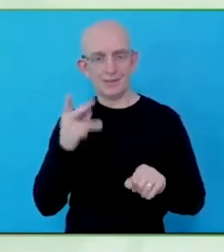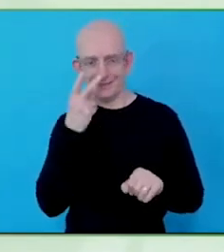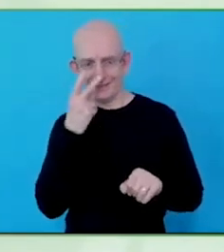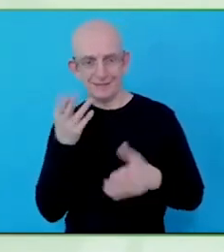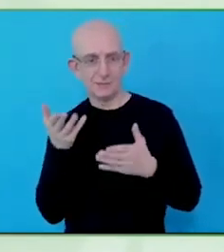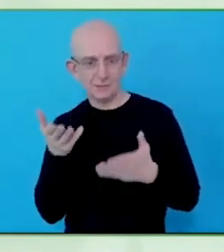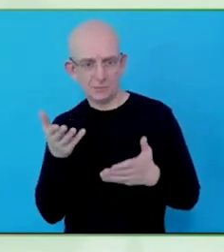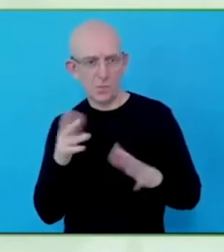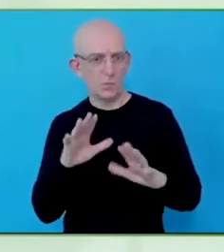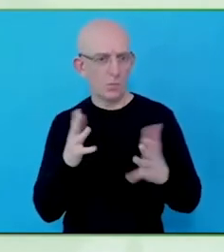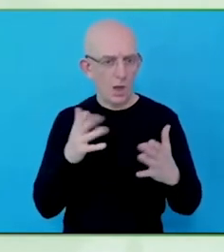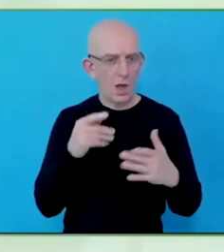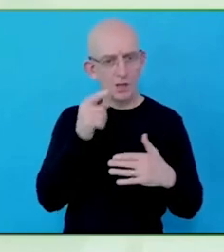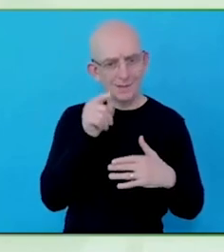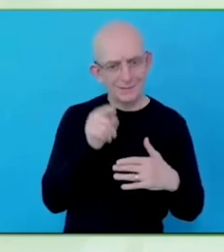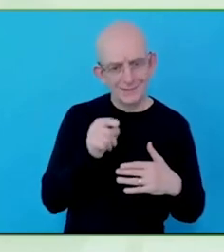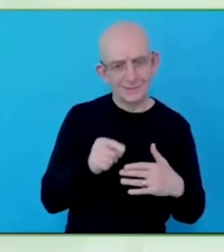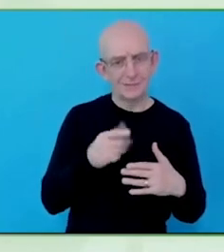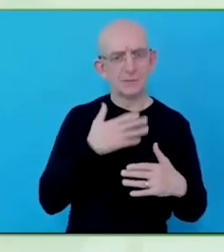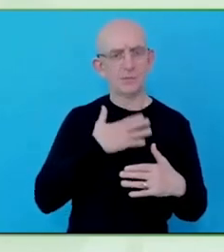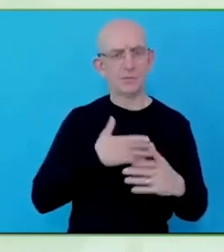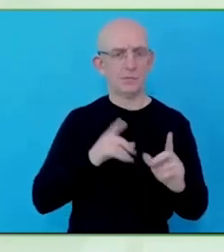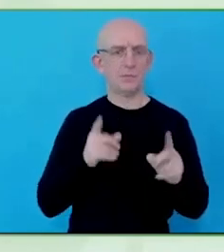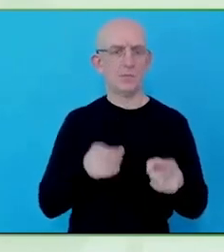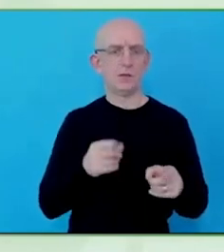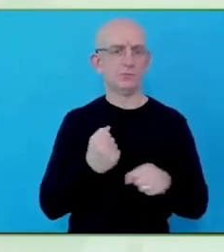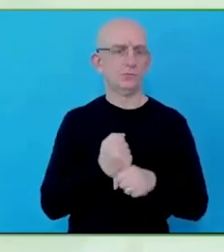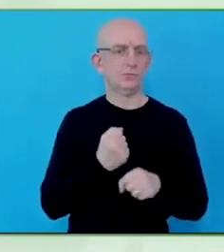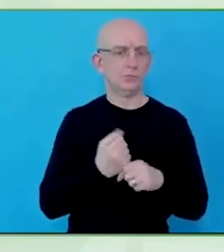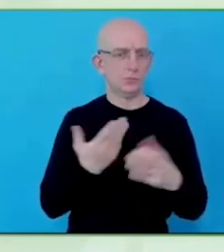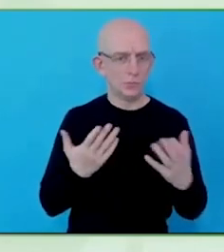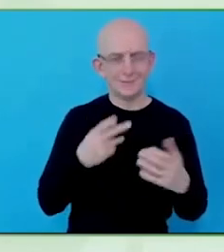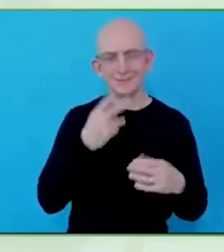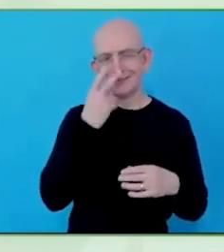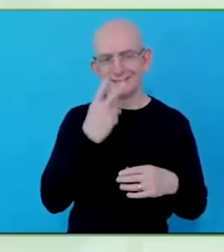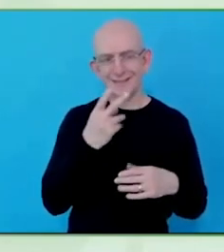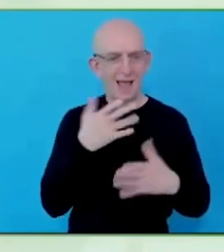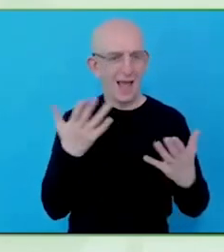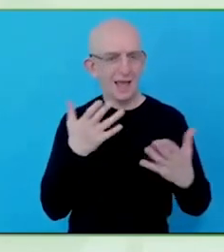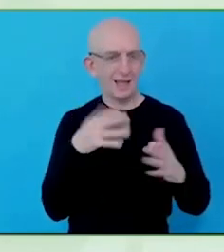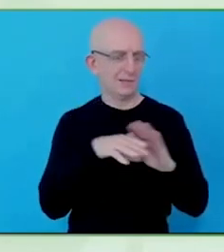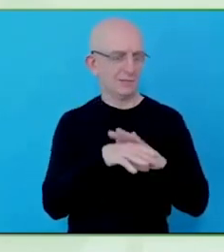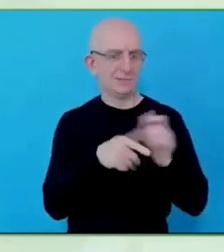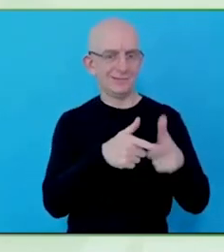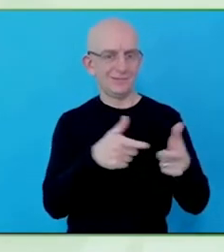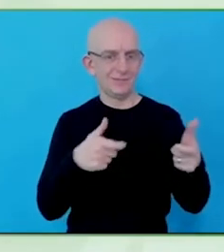with. The next step would be with the accessible device